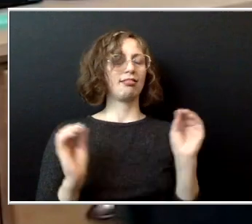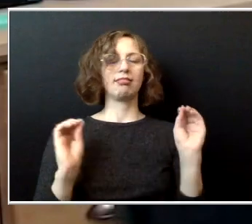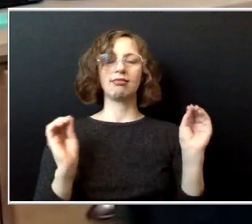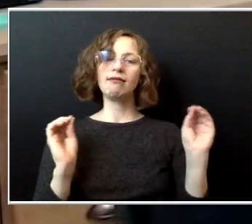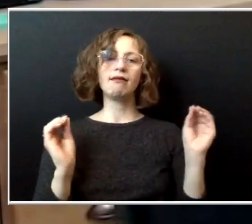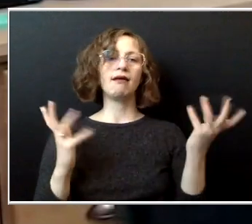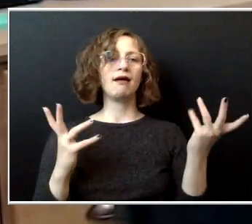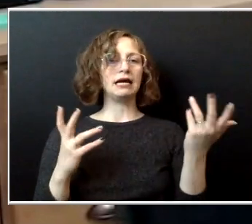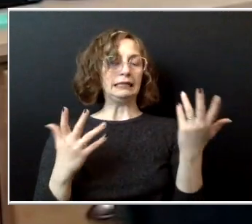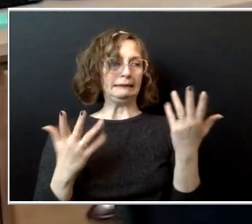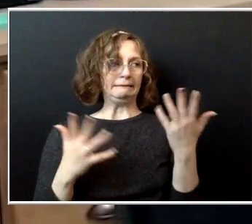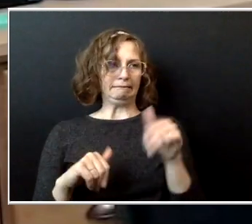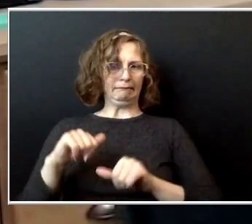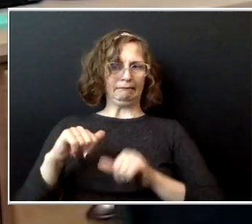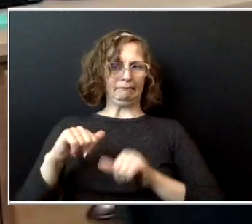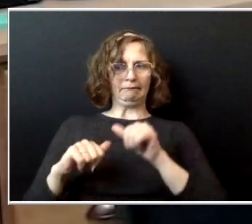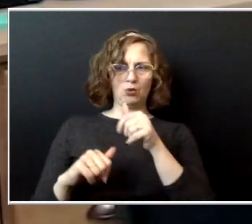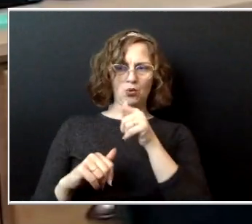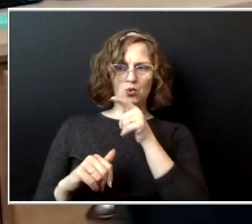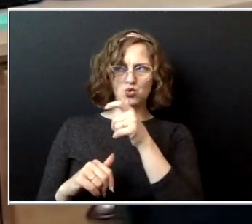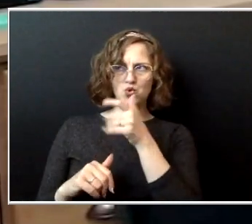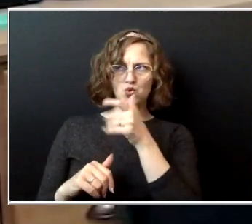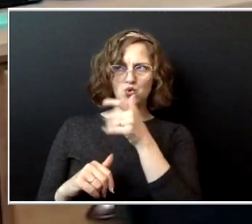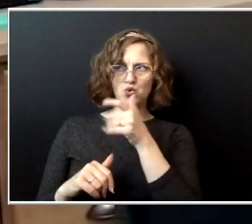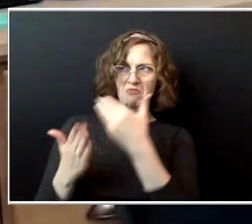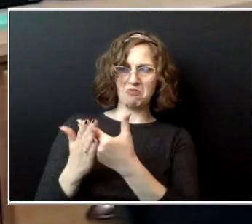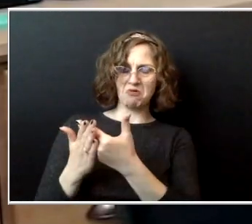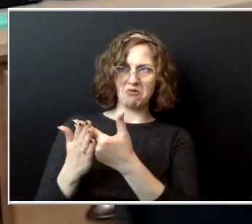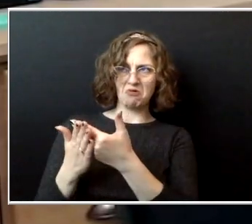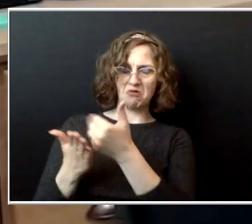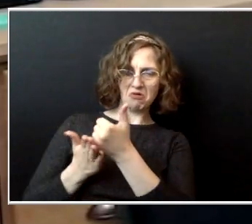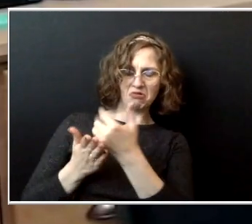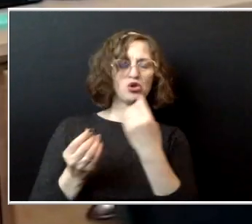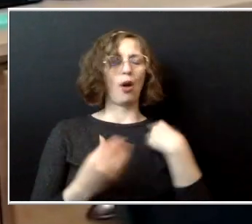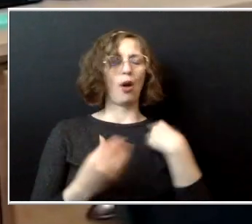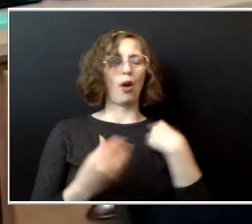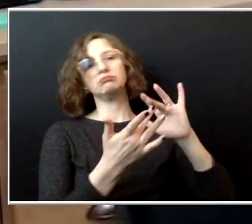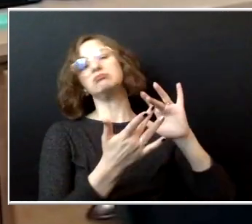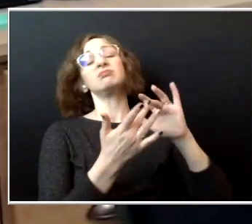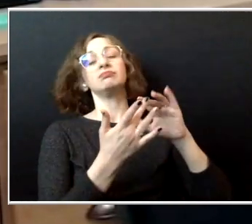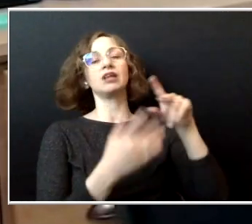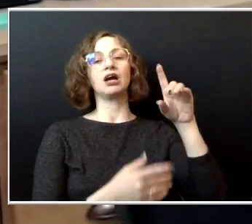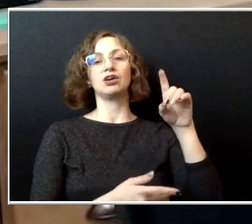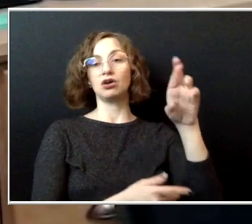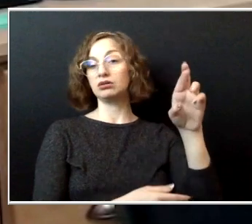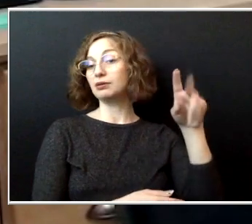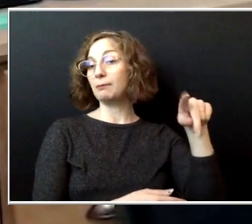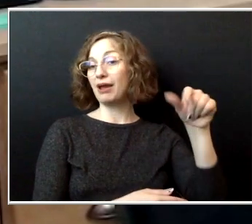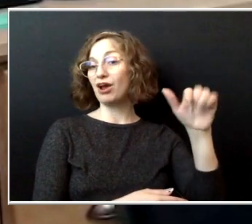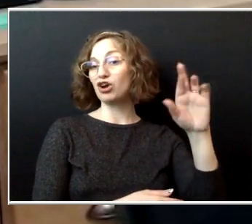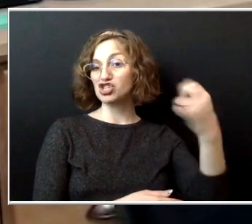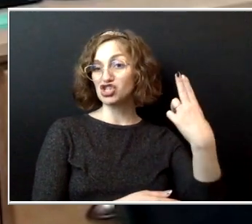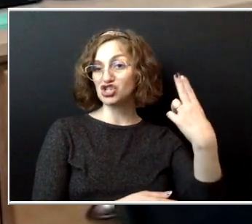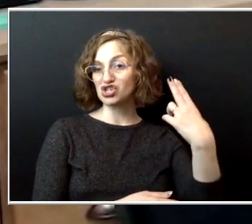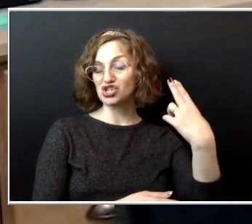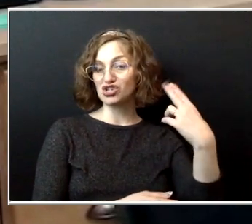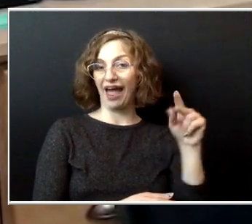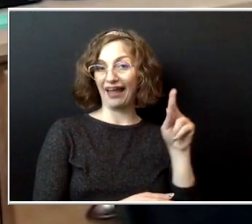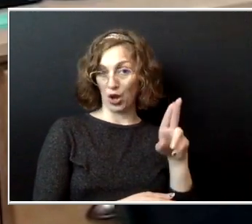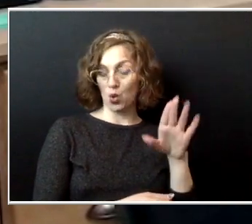get. And so reached out to Dr. Parrish at Health Systems and said, I want to come back for this